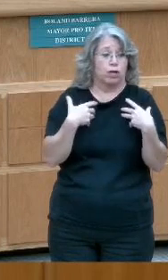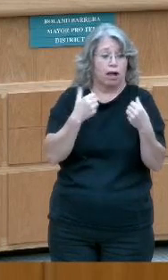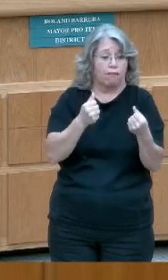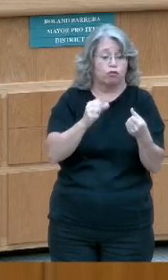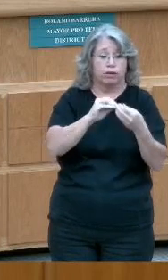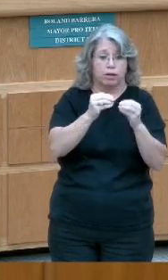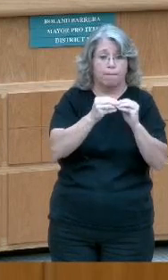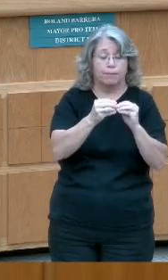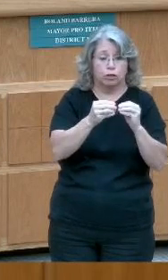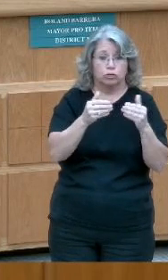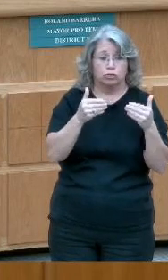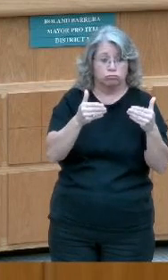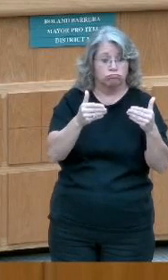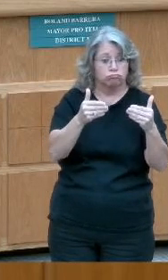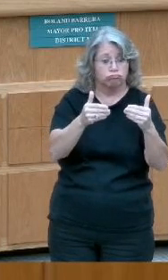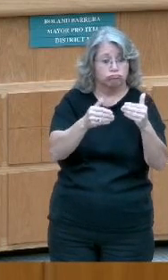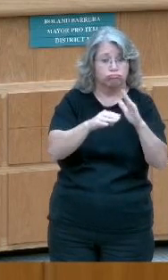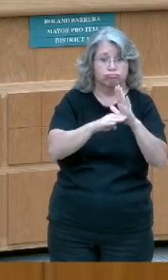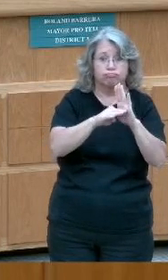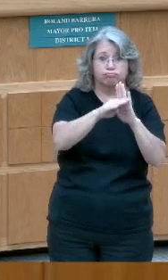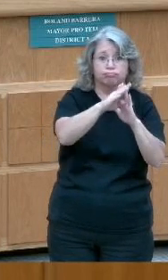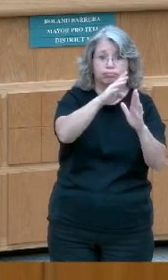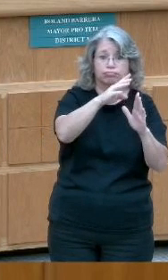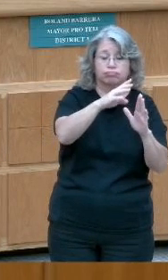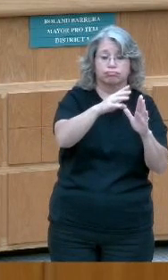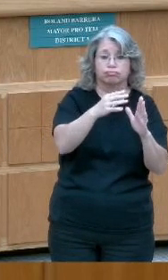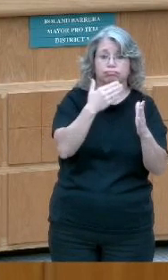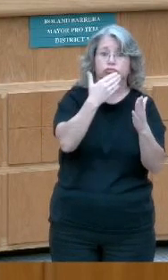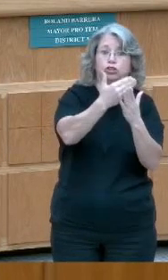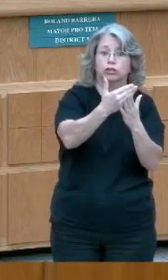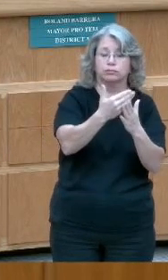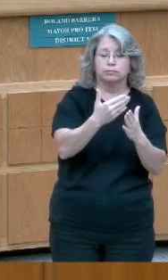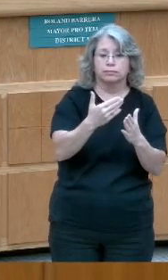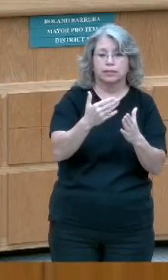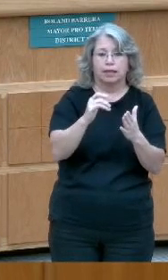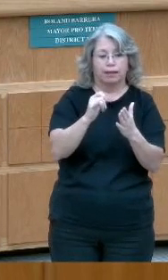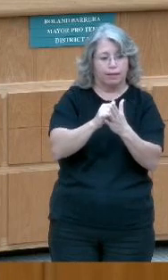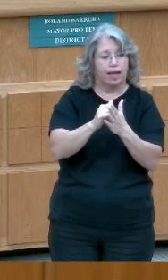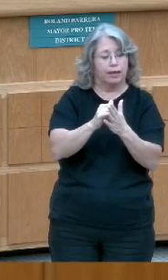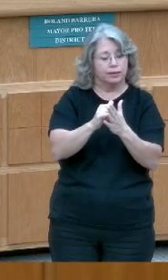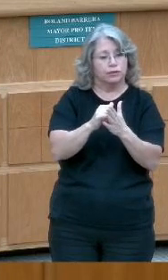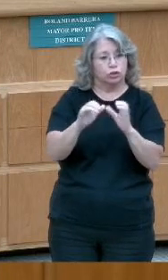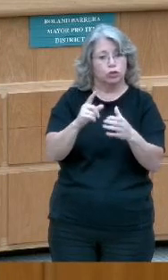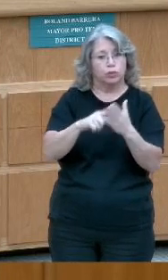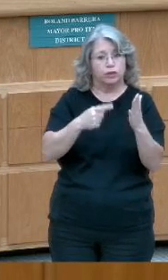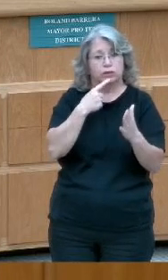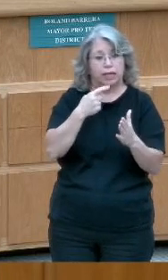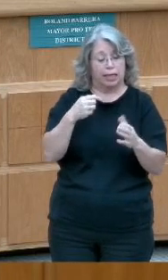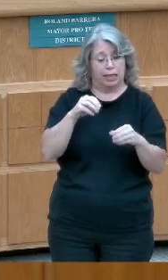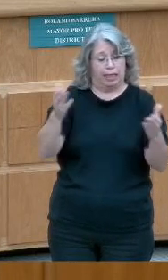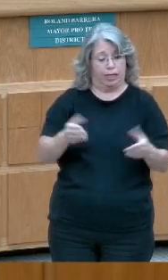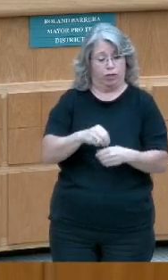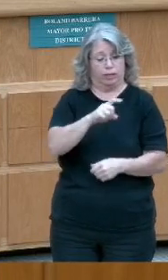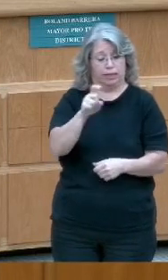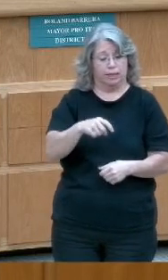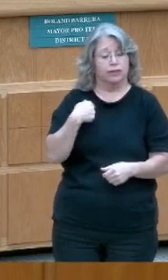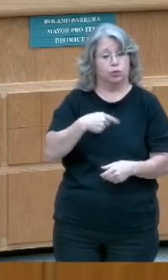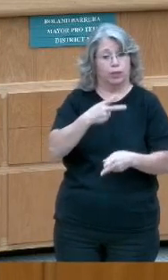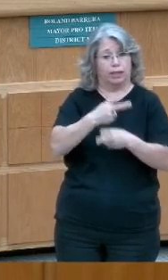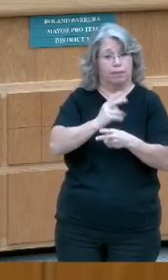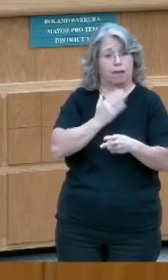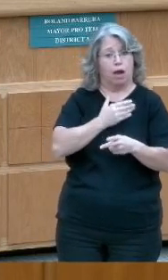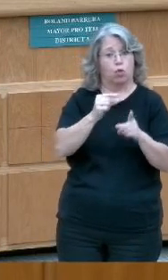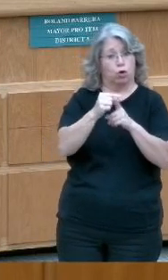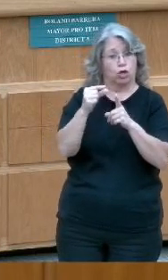I think that is a testament to doing what you say. And in Texas, we keep our word. And the word to the people is we were going to